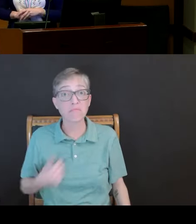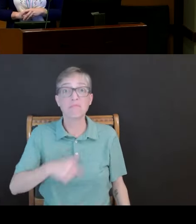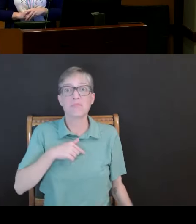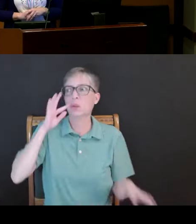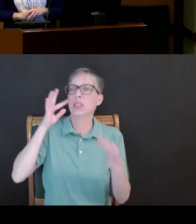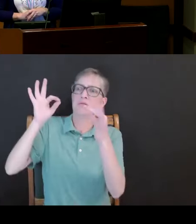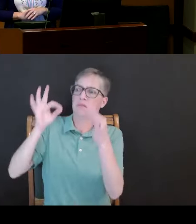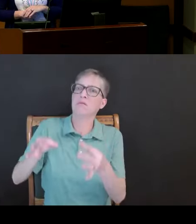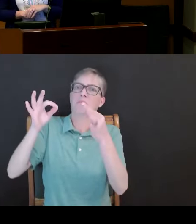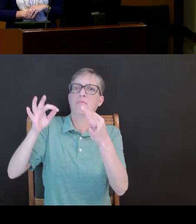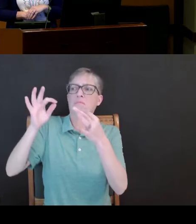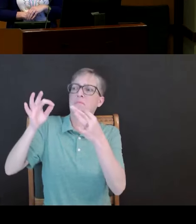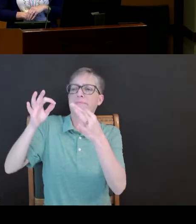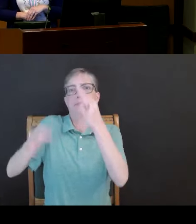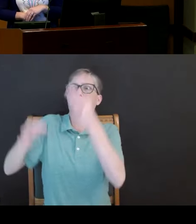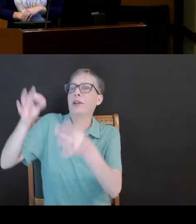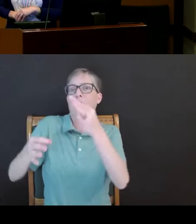an assumption about.